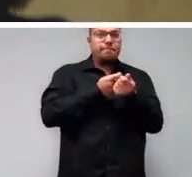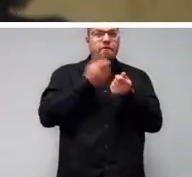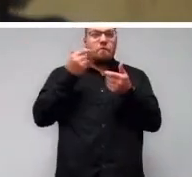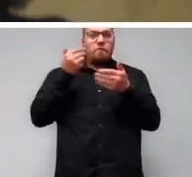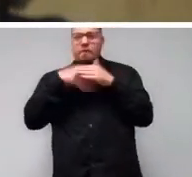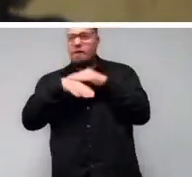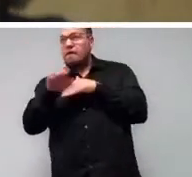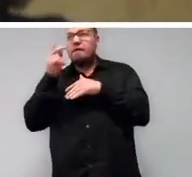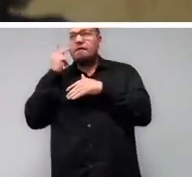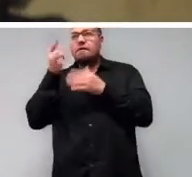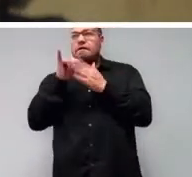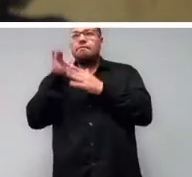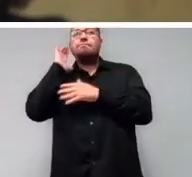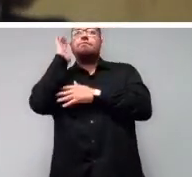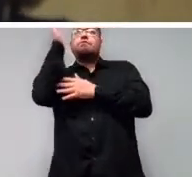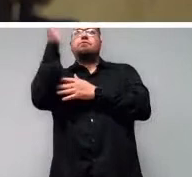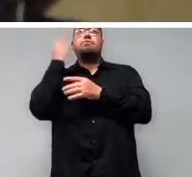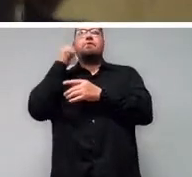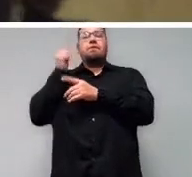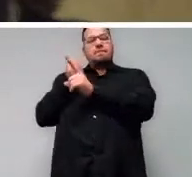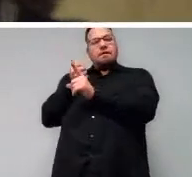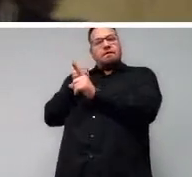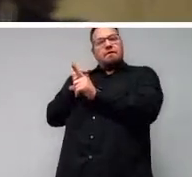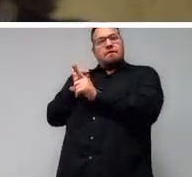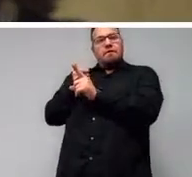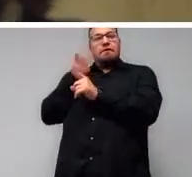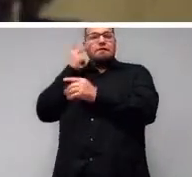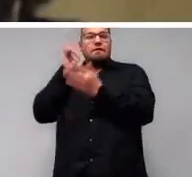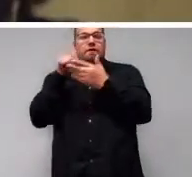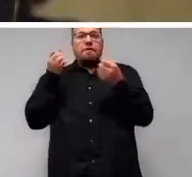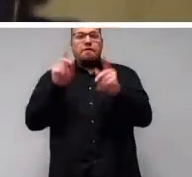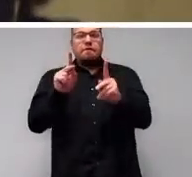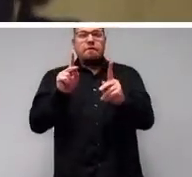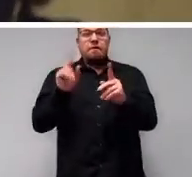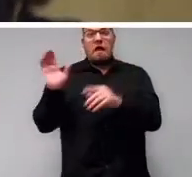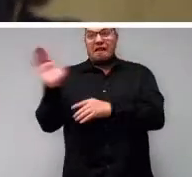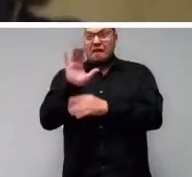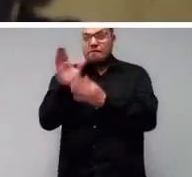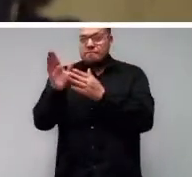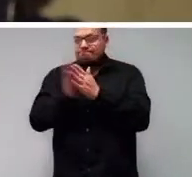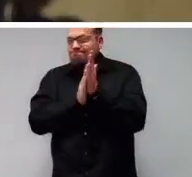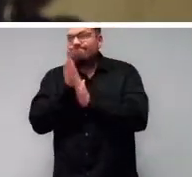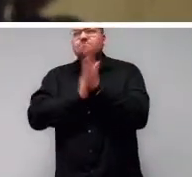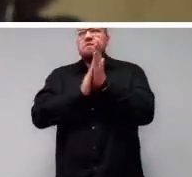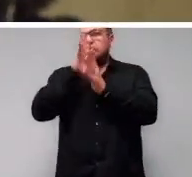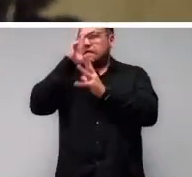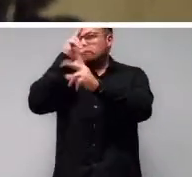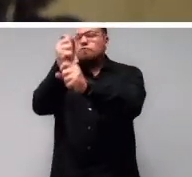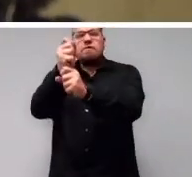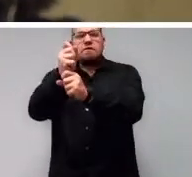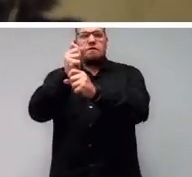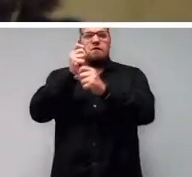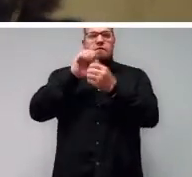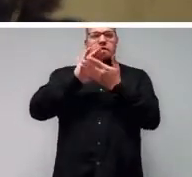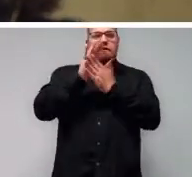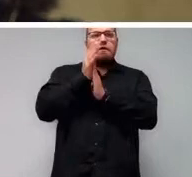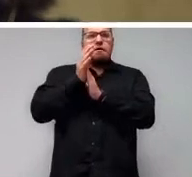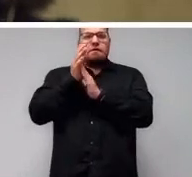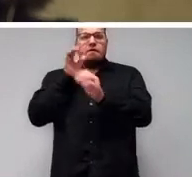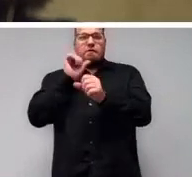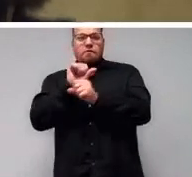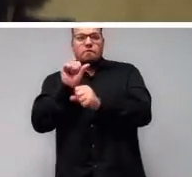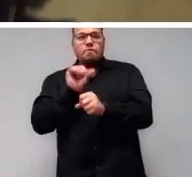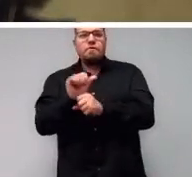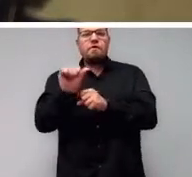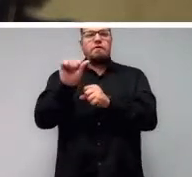see a future for themselves here. They see an opportunity to turn their passions and their interests into careers that will bring security to